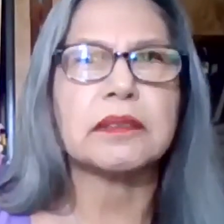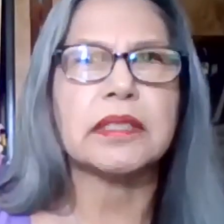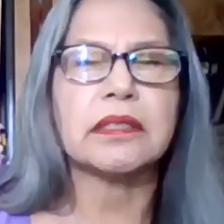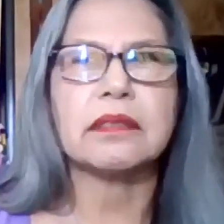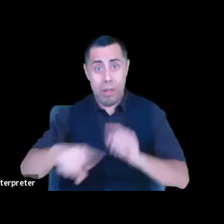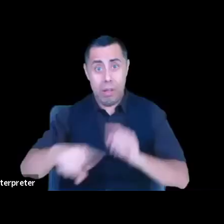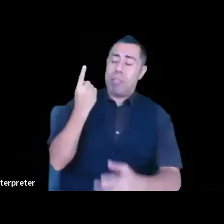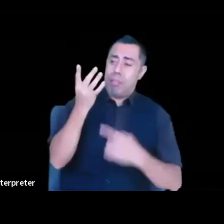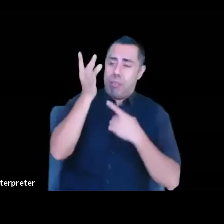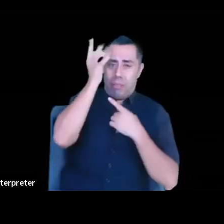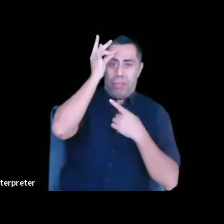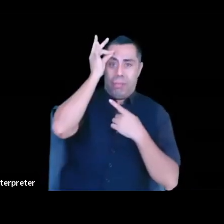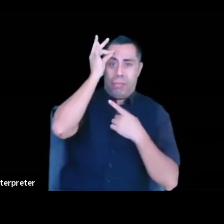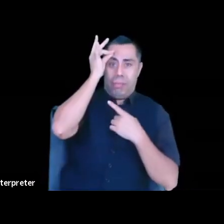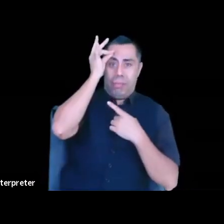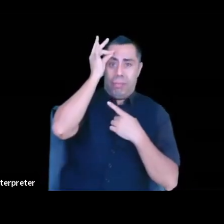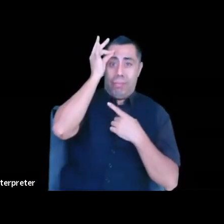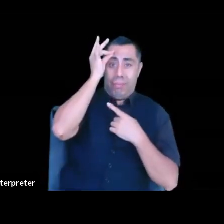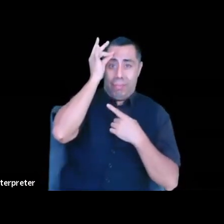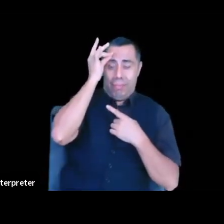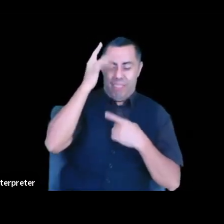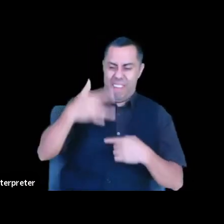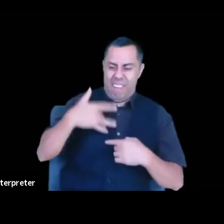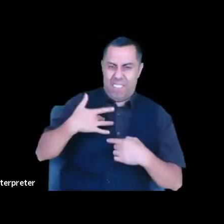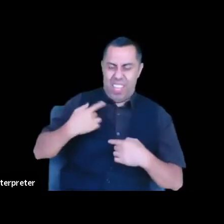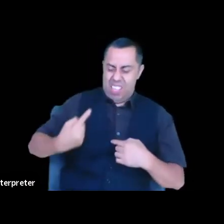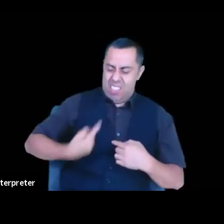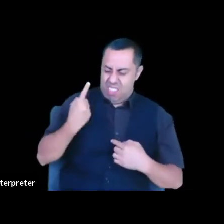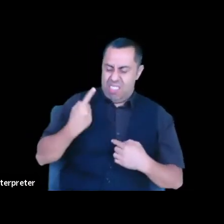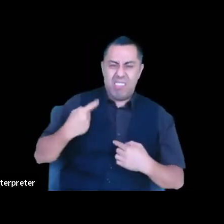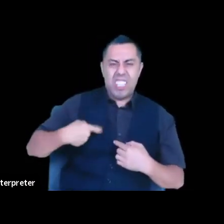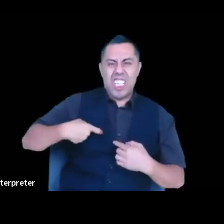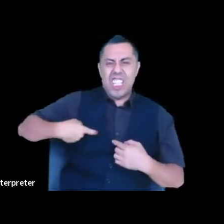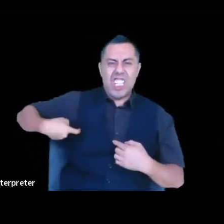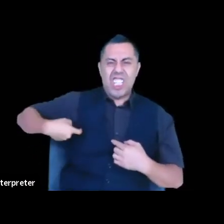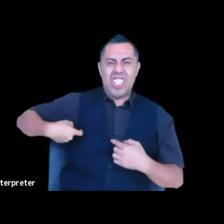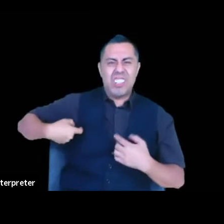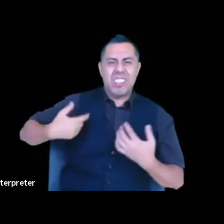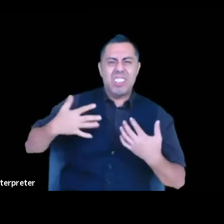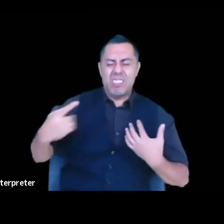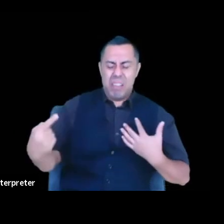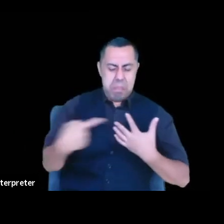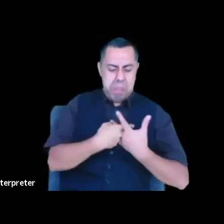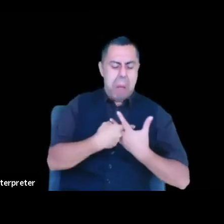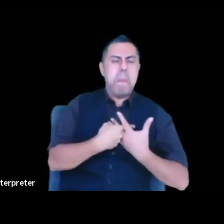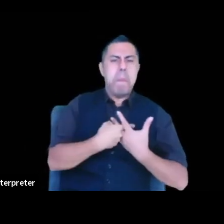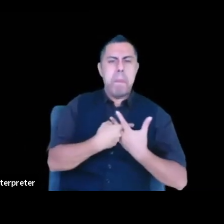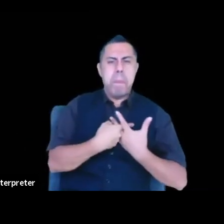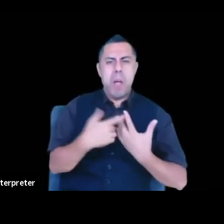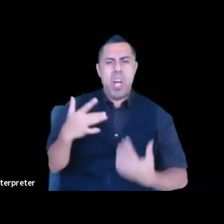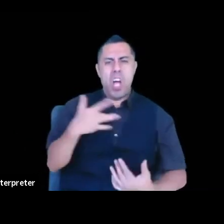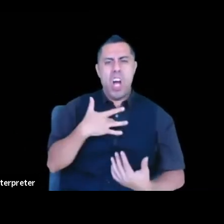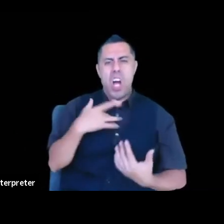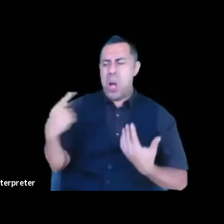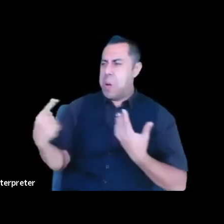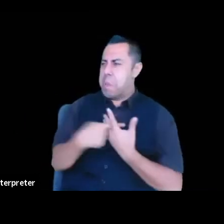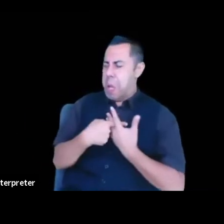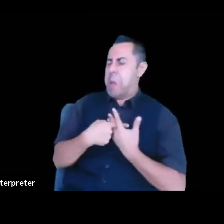and it just buries itself in your heart, but it comes out a lot of